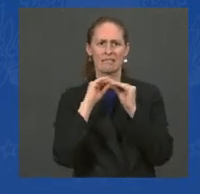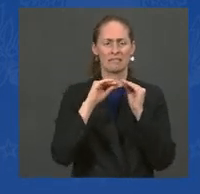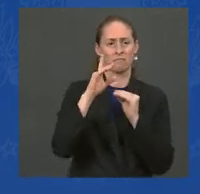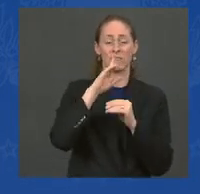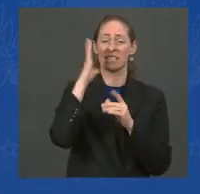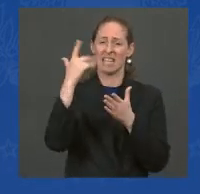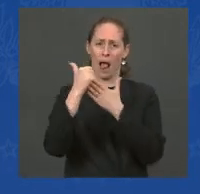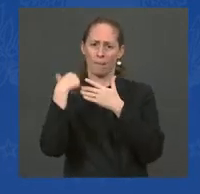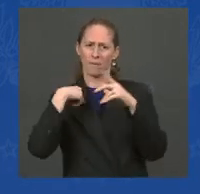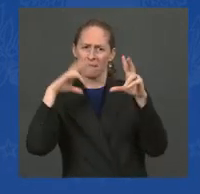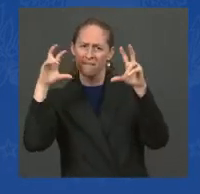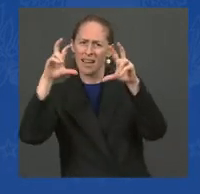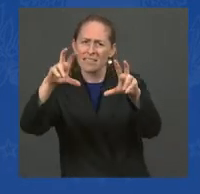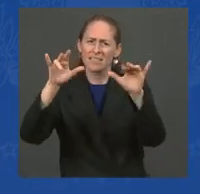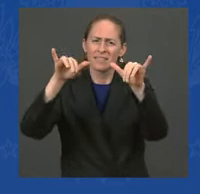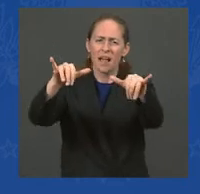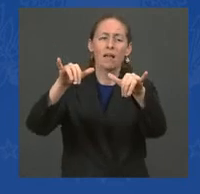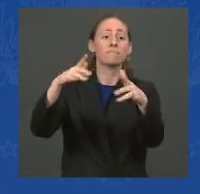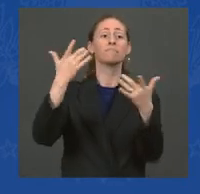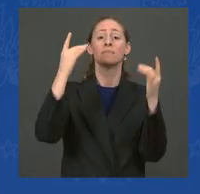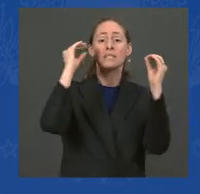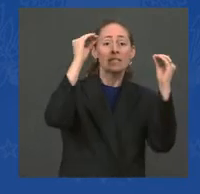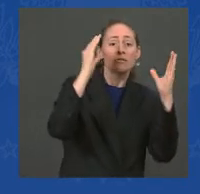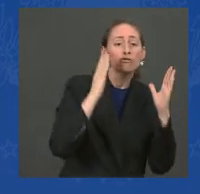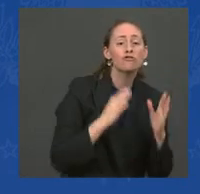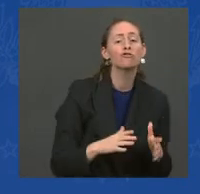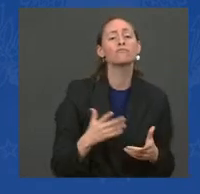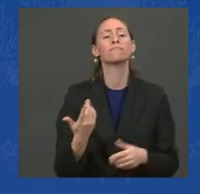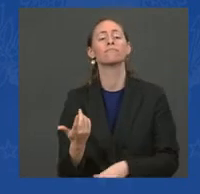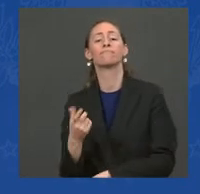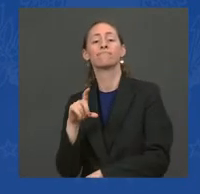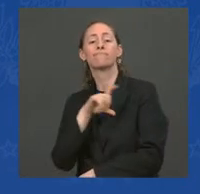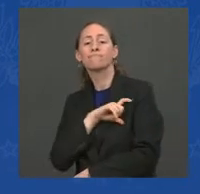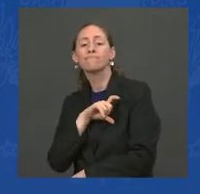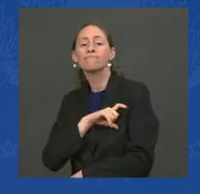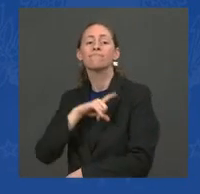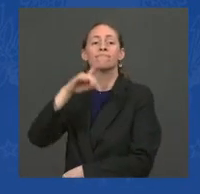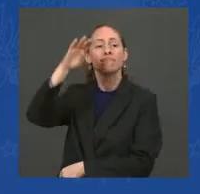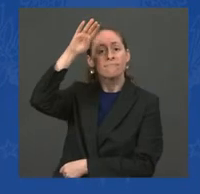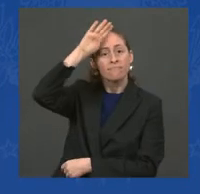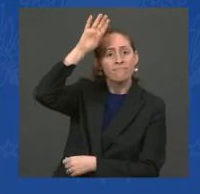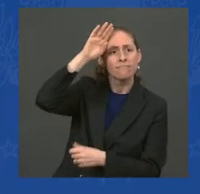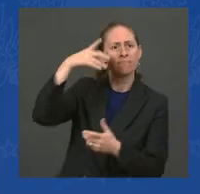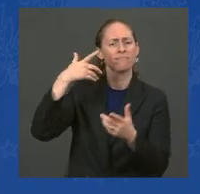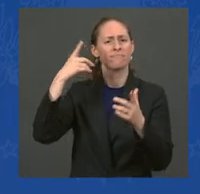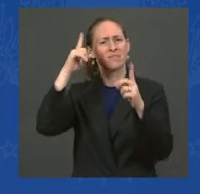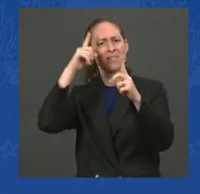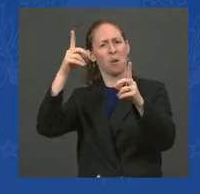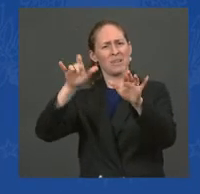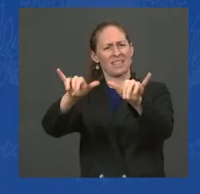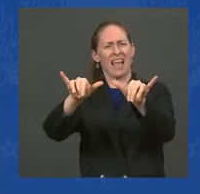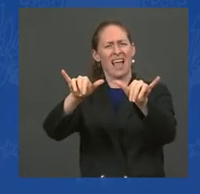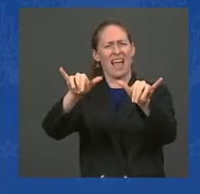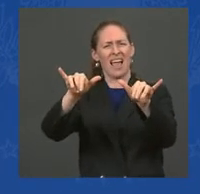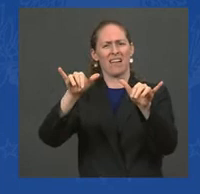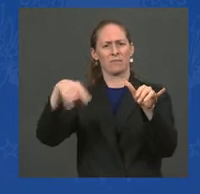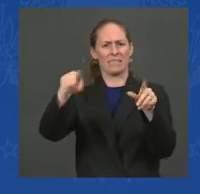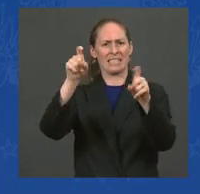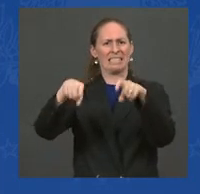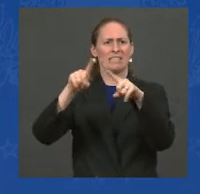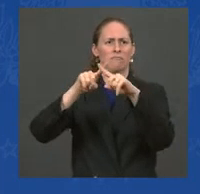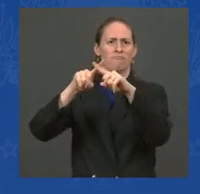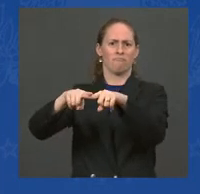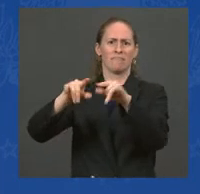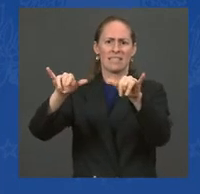teachers, police officers, firefighters, essential workers on the job, helping schools stay open with the equipment and resources